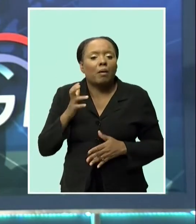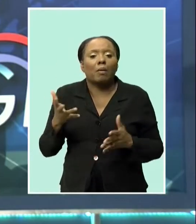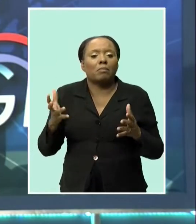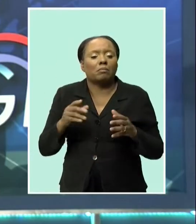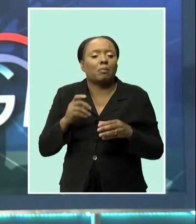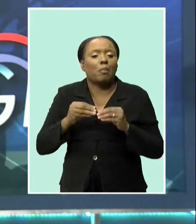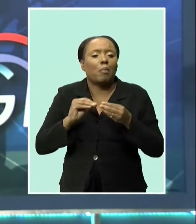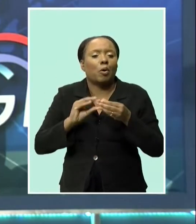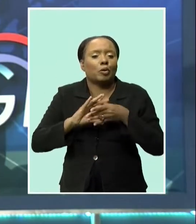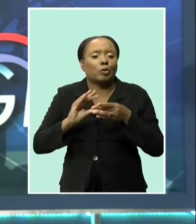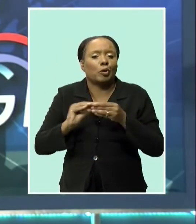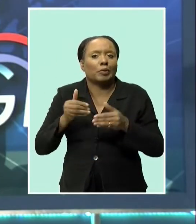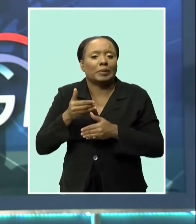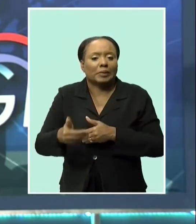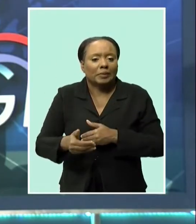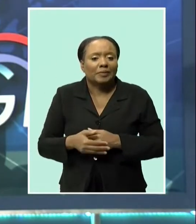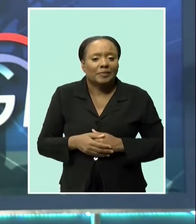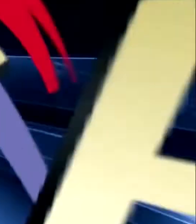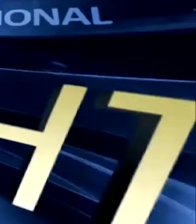Lord Nelson.